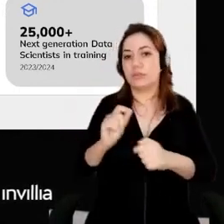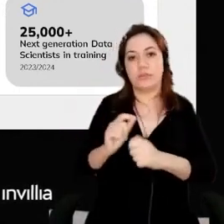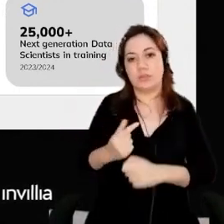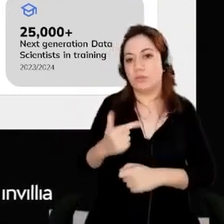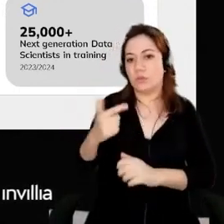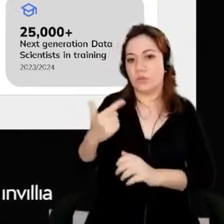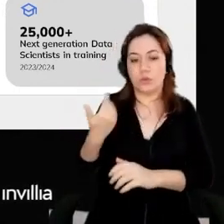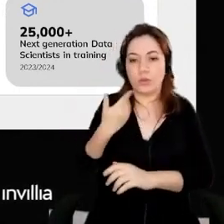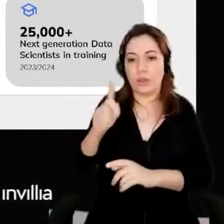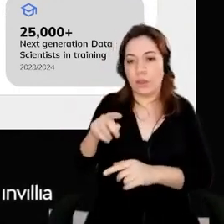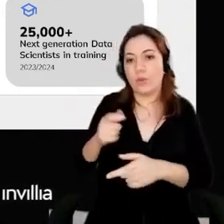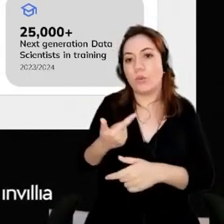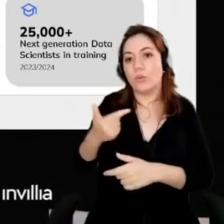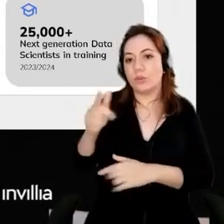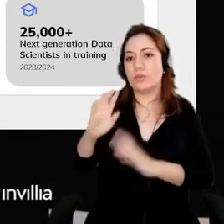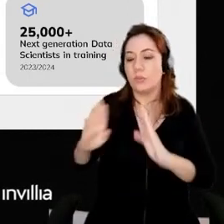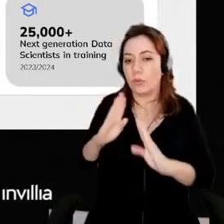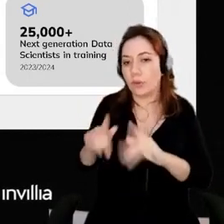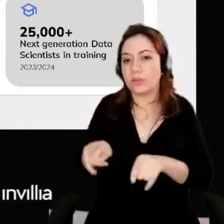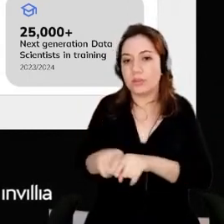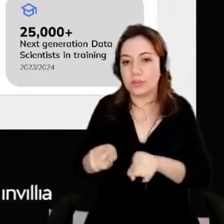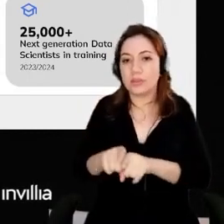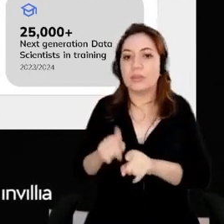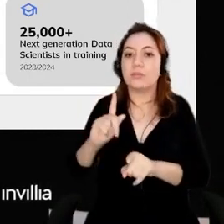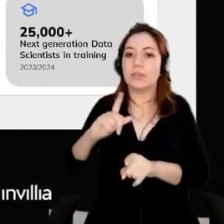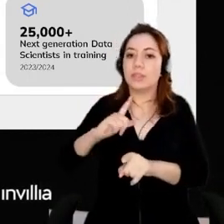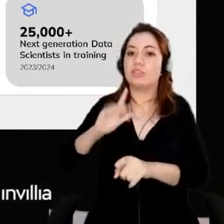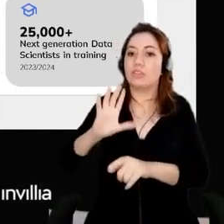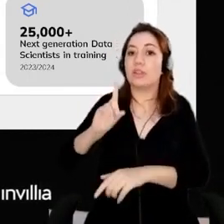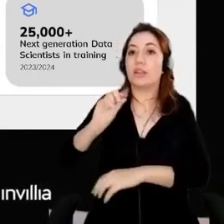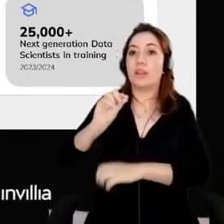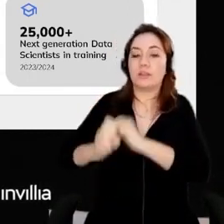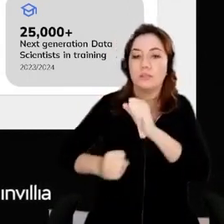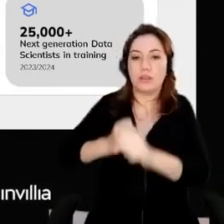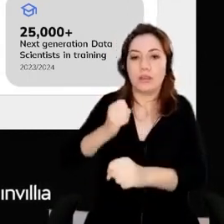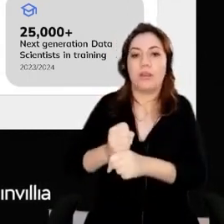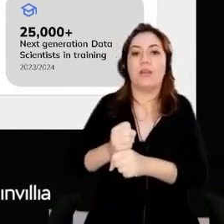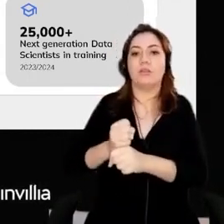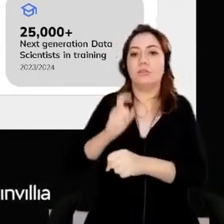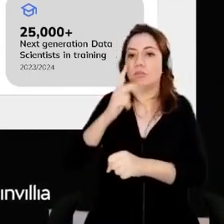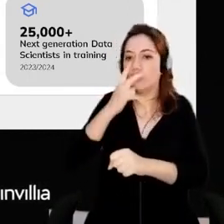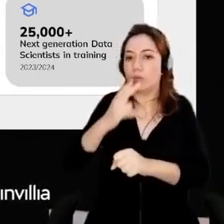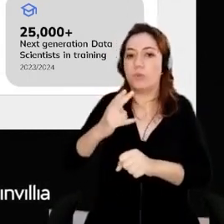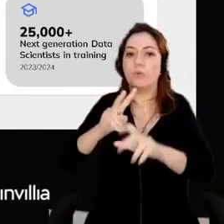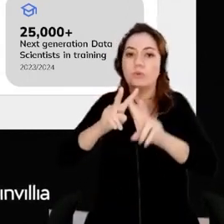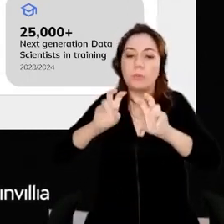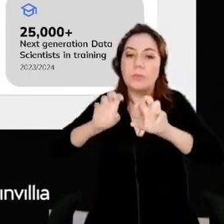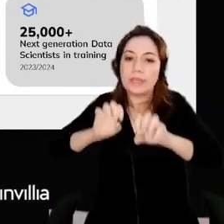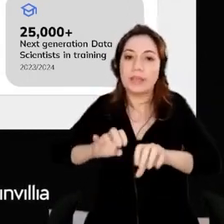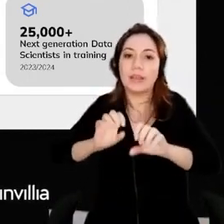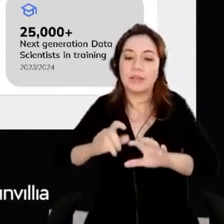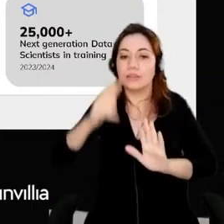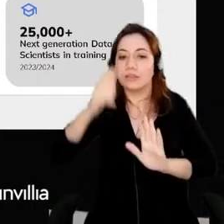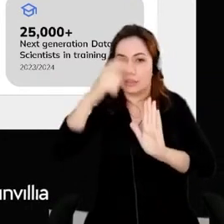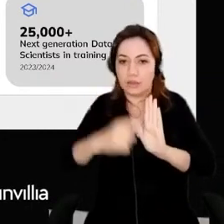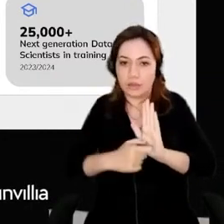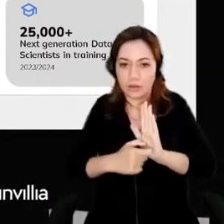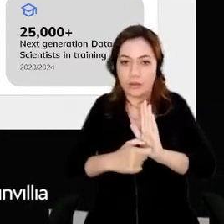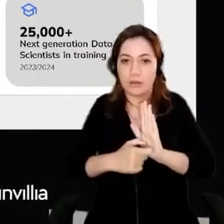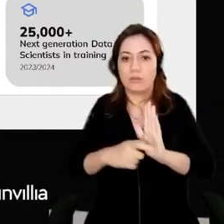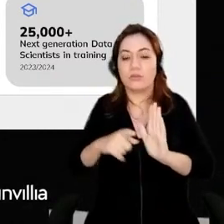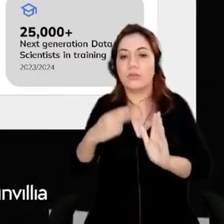have a 10-year history in terms of teaching AI. When I talk about building AI, we've built